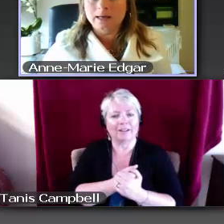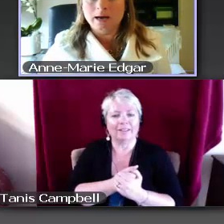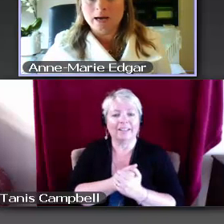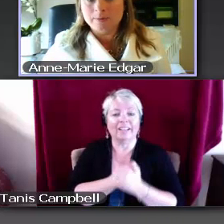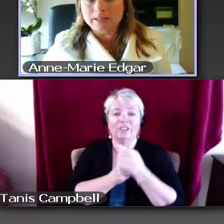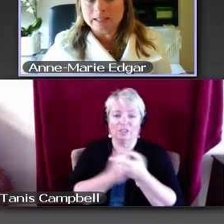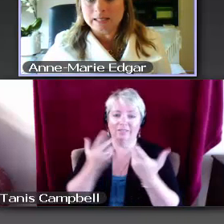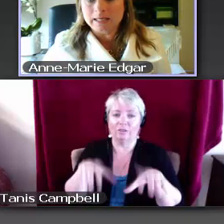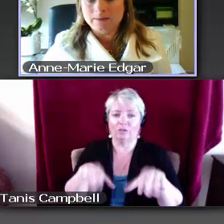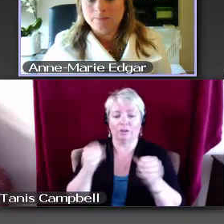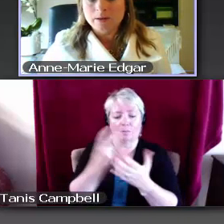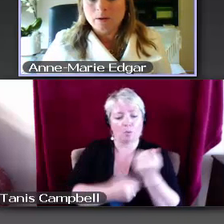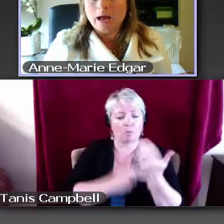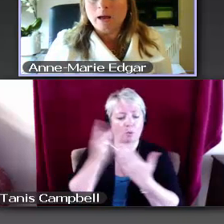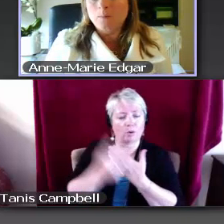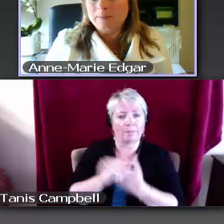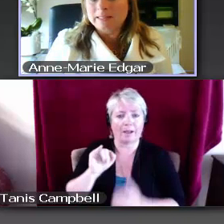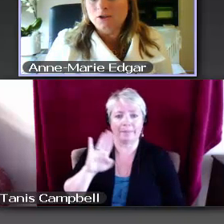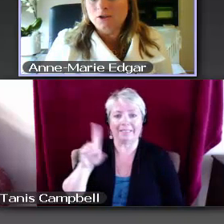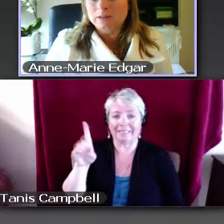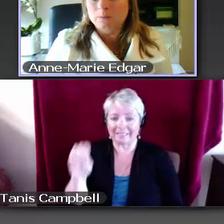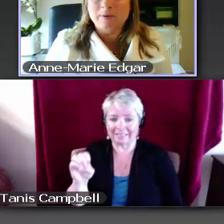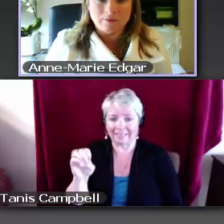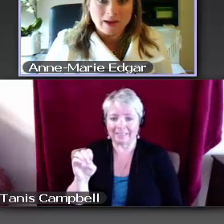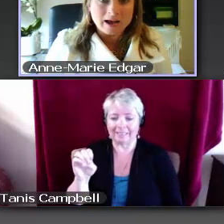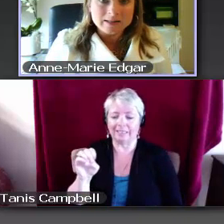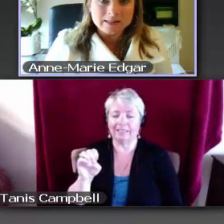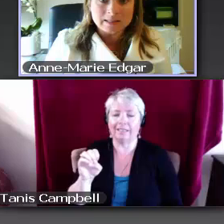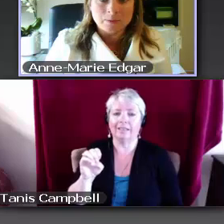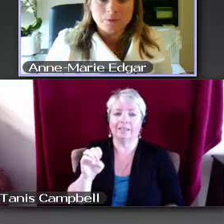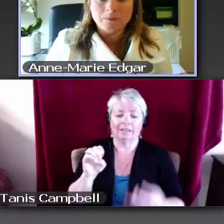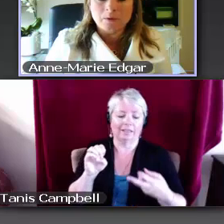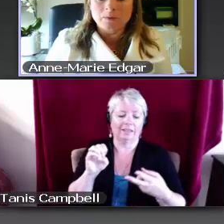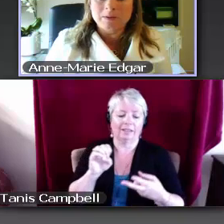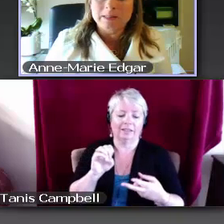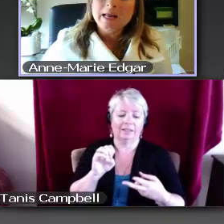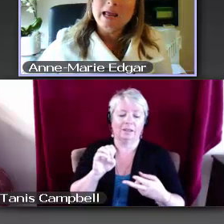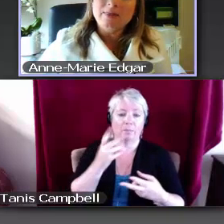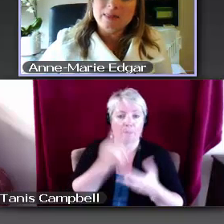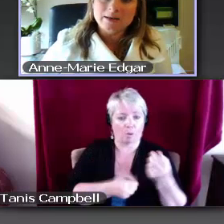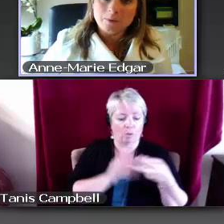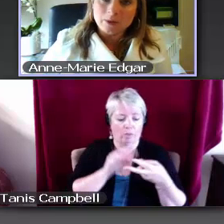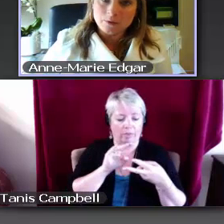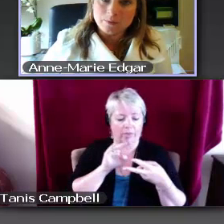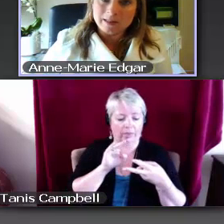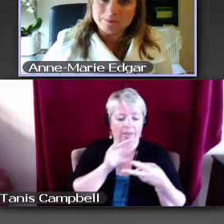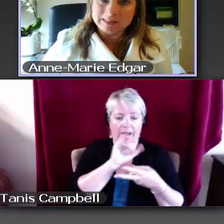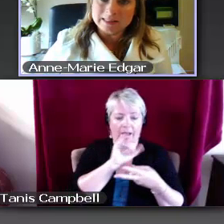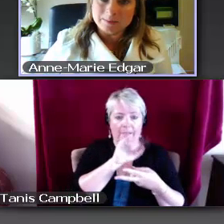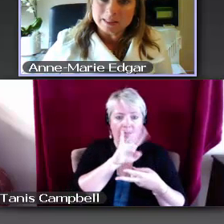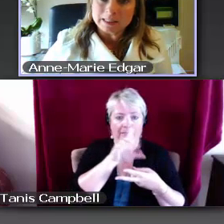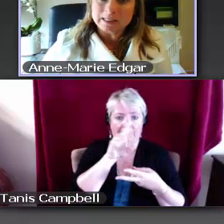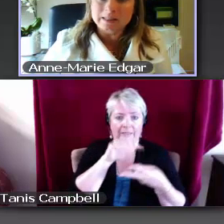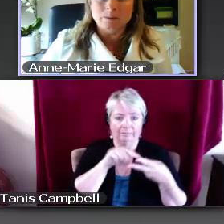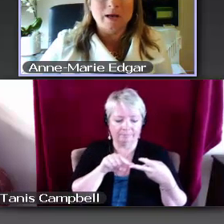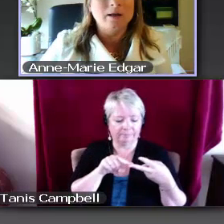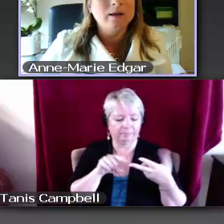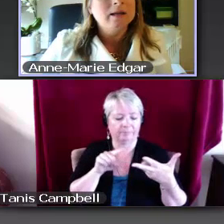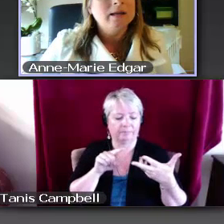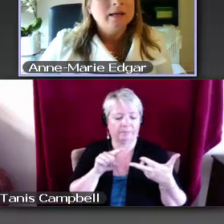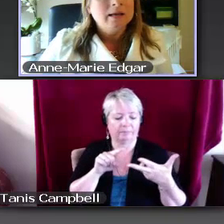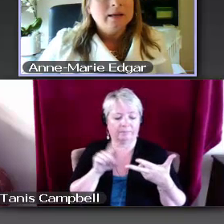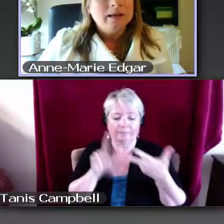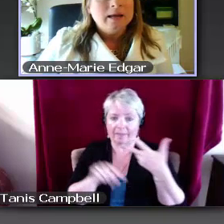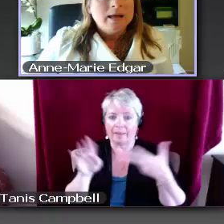programs, the IBDE Web Essentials, Web Advanced, did both of those, and then went through Business Abilities as